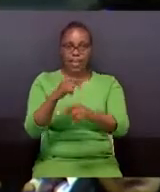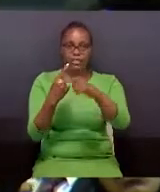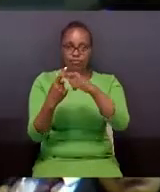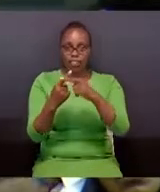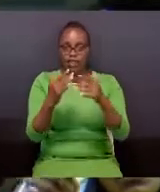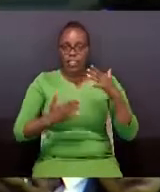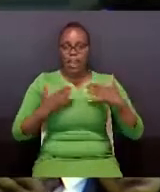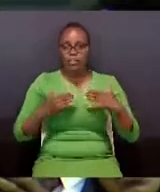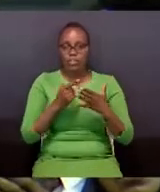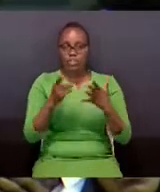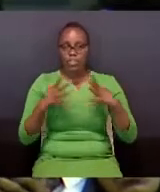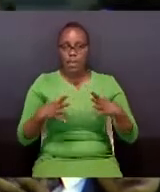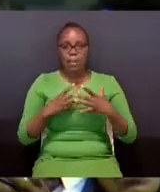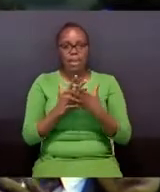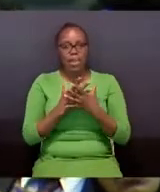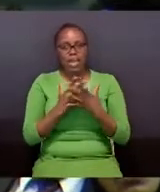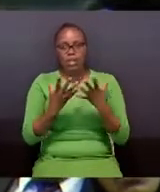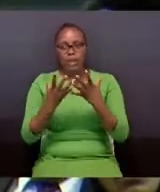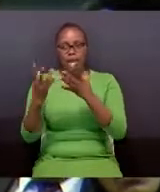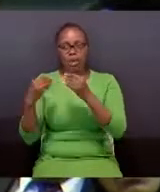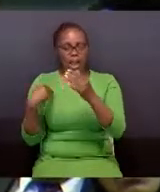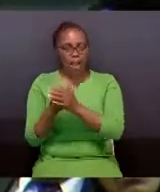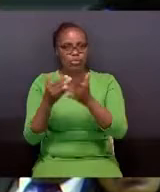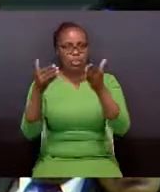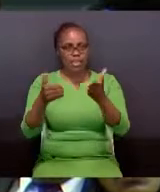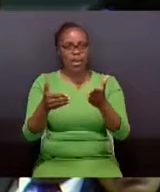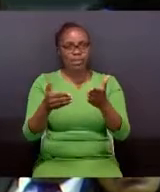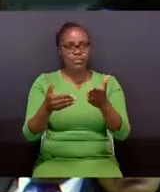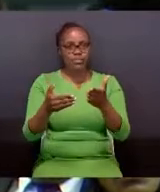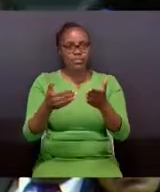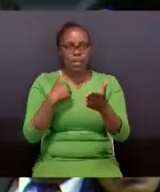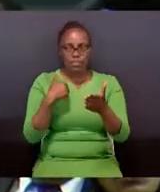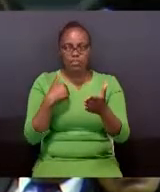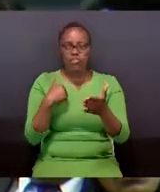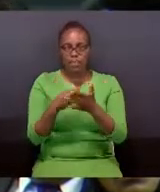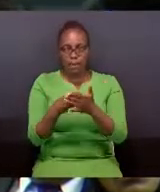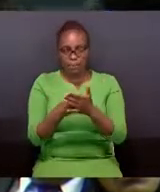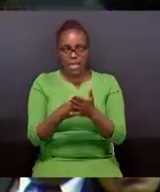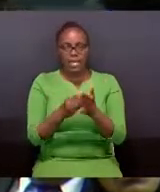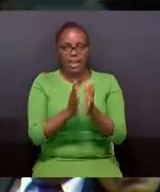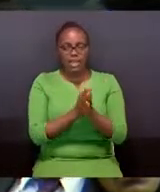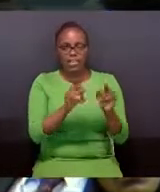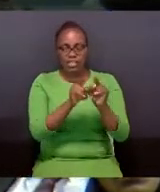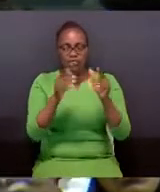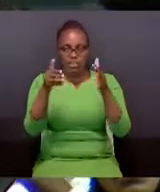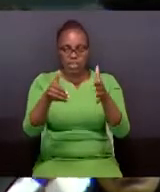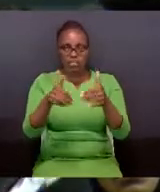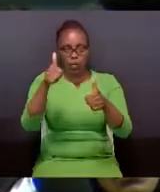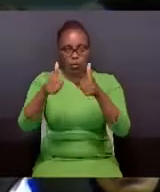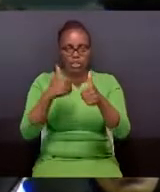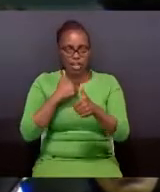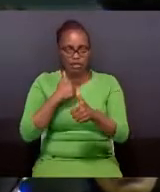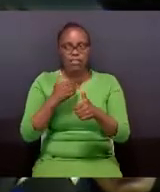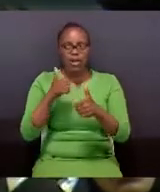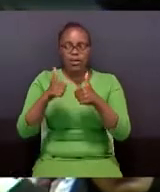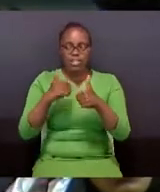these people? Because what I realized after that is that money doesn't buy happiness. Is there one place in the world that